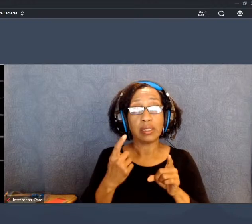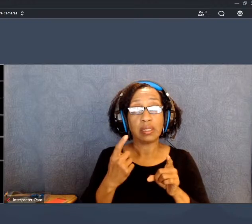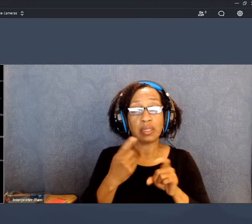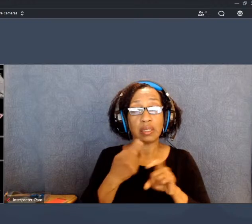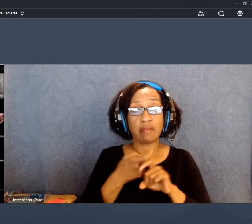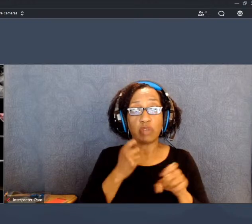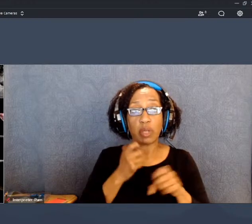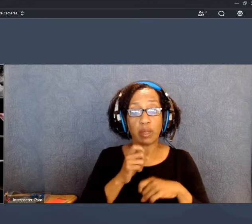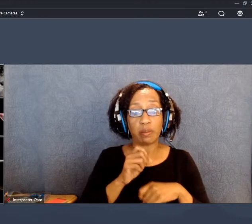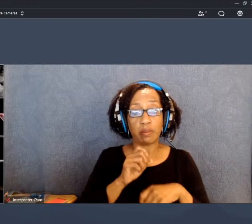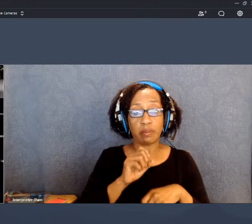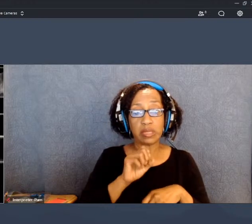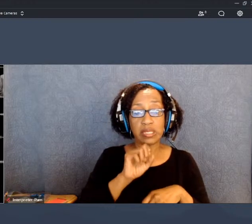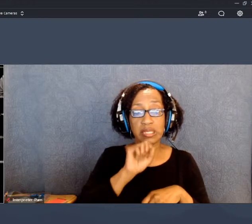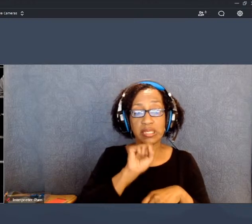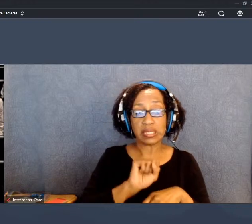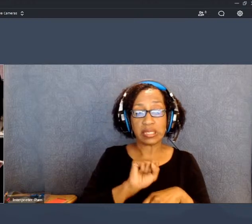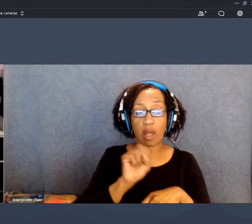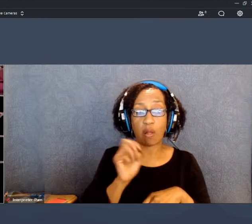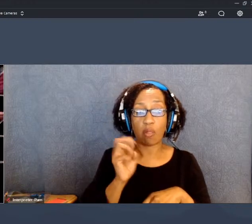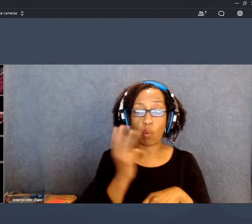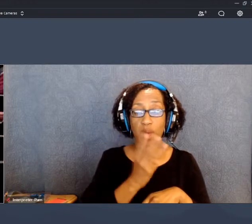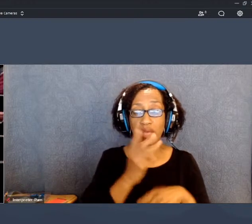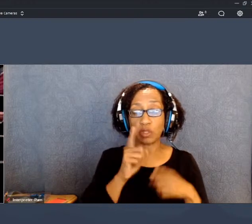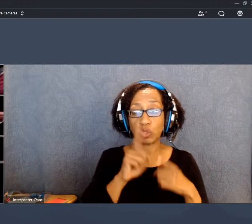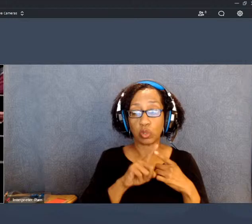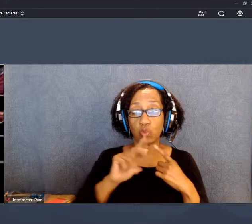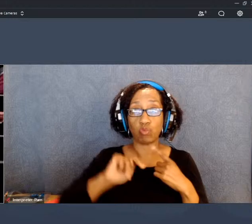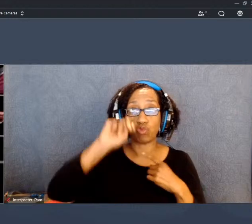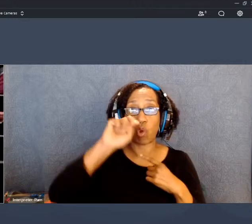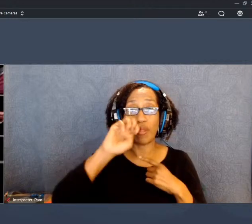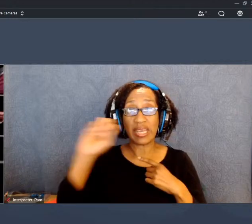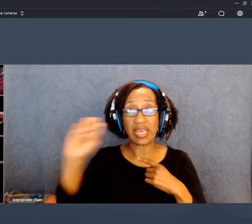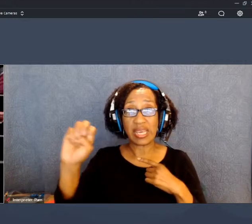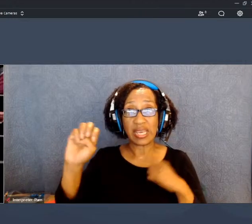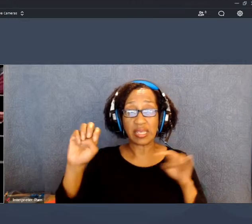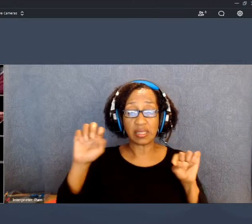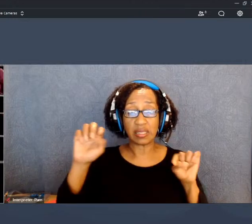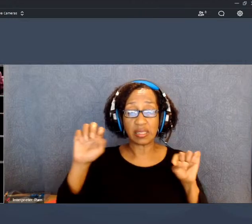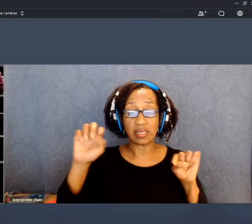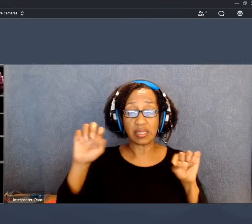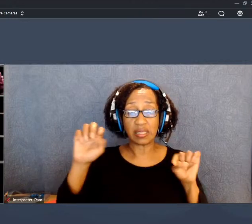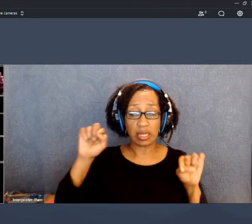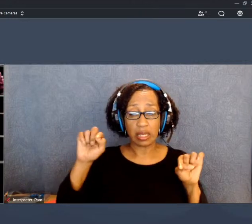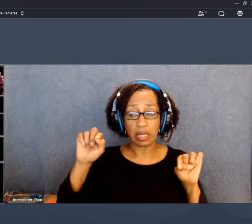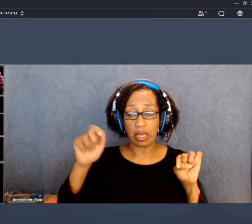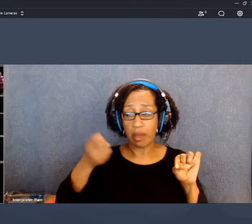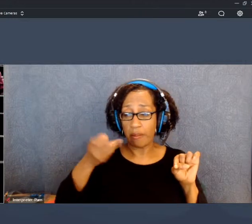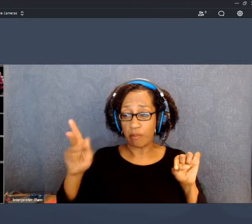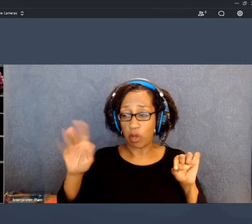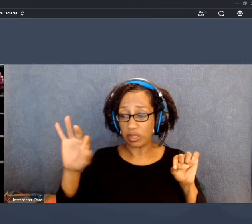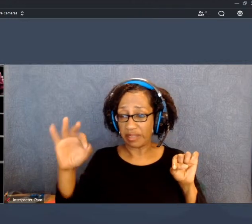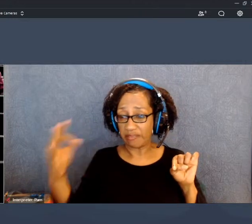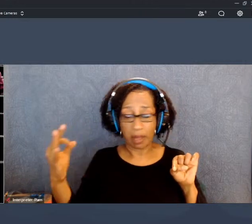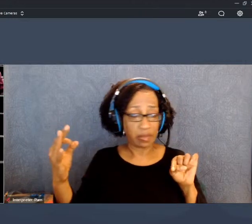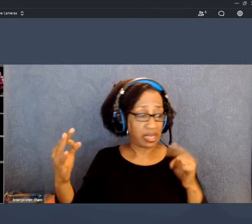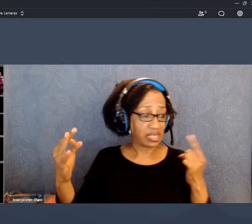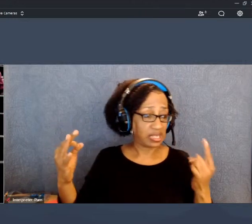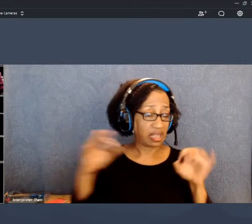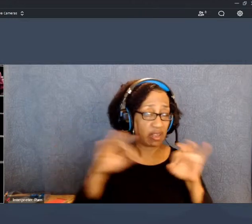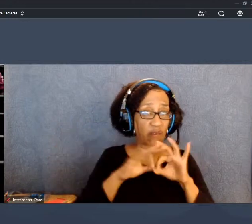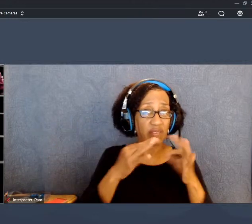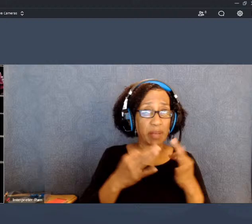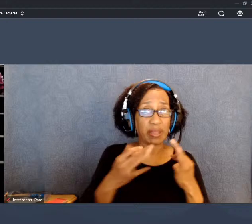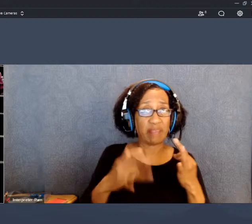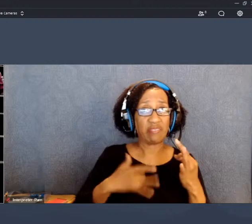southwest to the northeast. The line between multifamily and single family should be somewhere north of here.